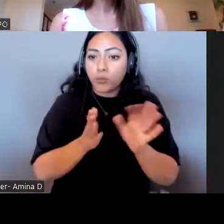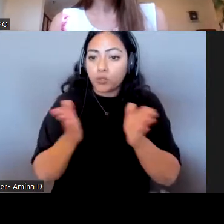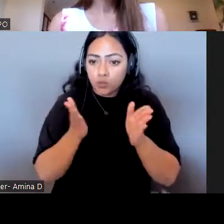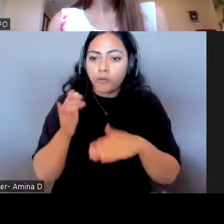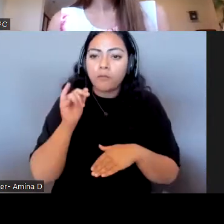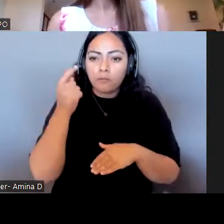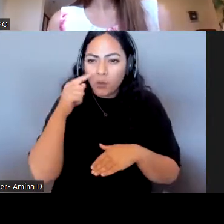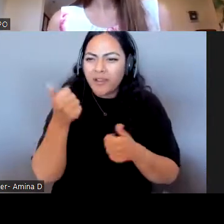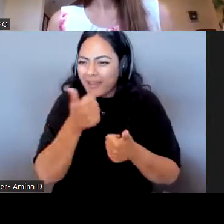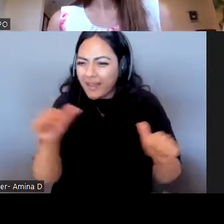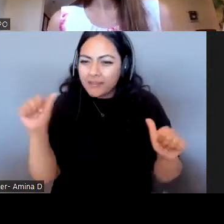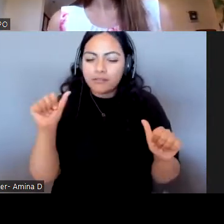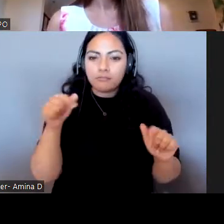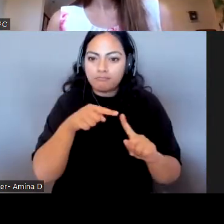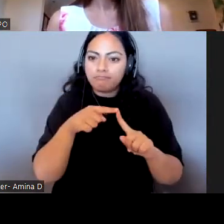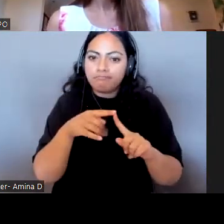issues impacting gender-based violence.